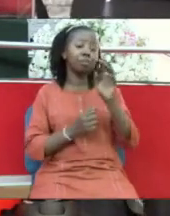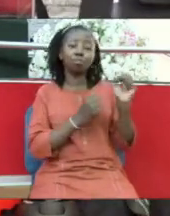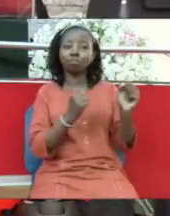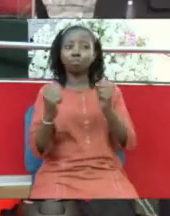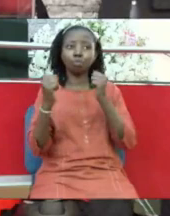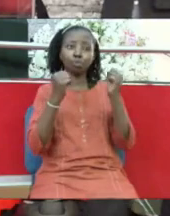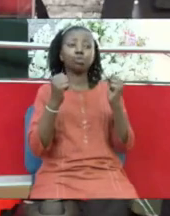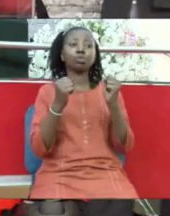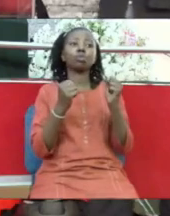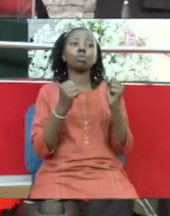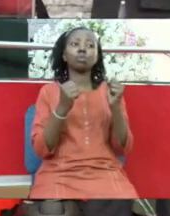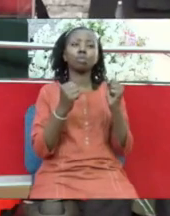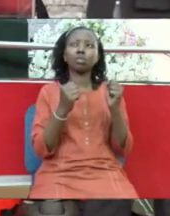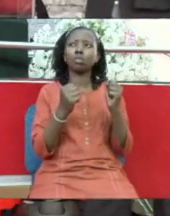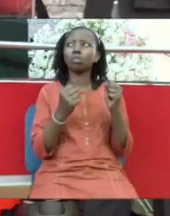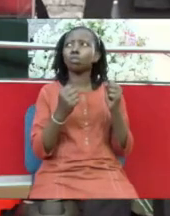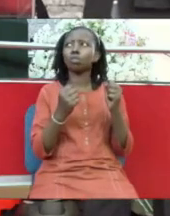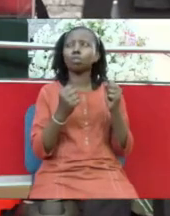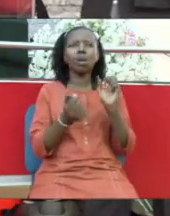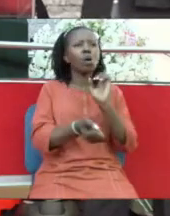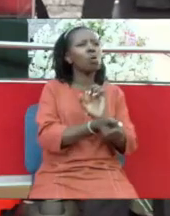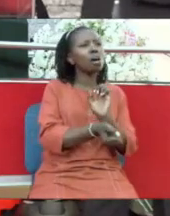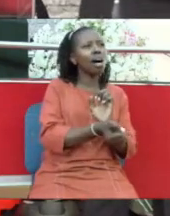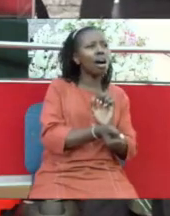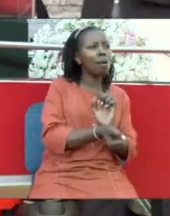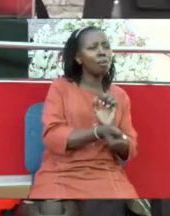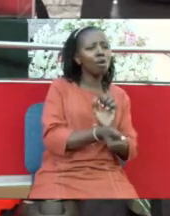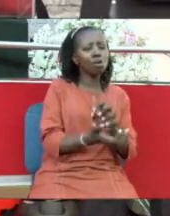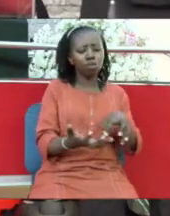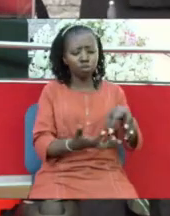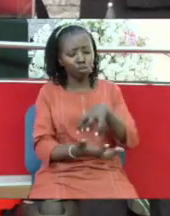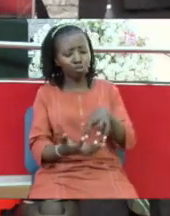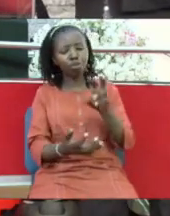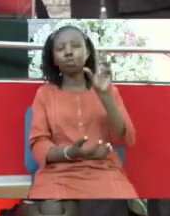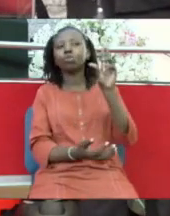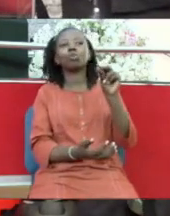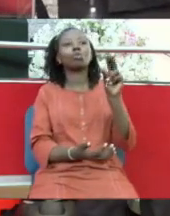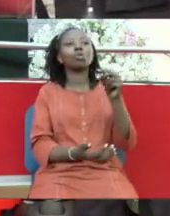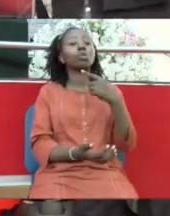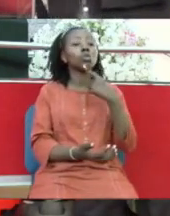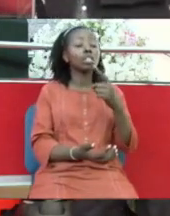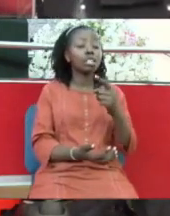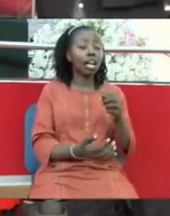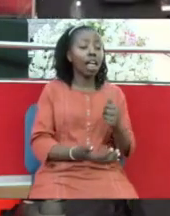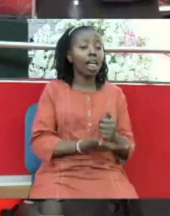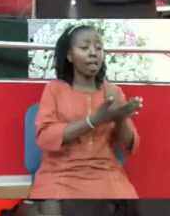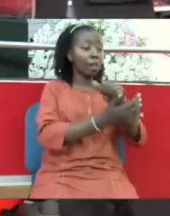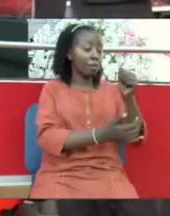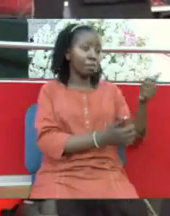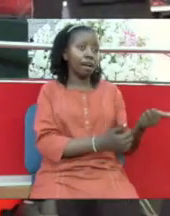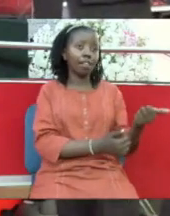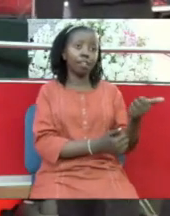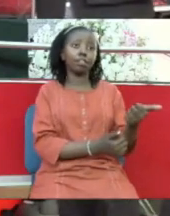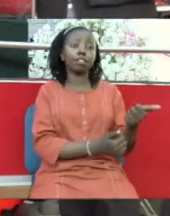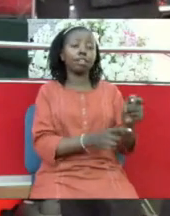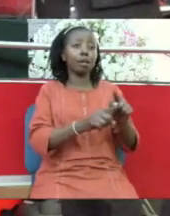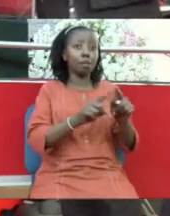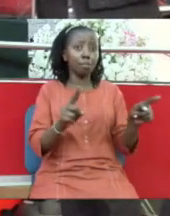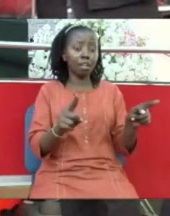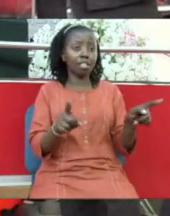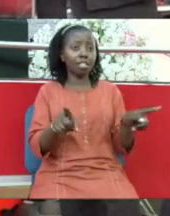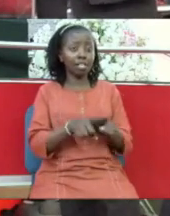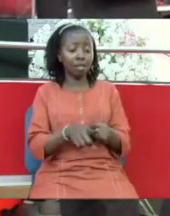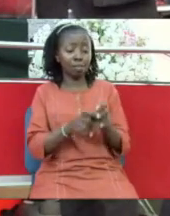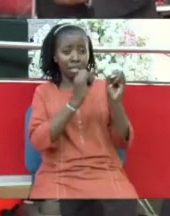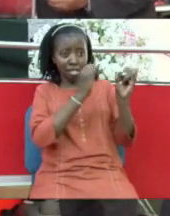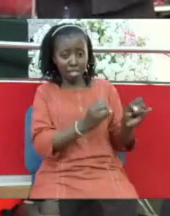through. So the apostle was not confused. He was saying, let's help one another. But everyone will have to carry their